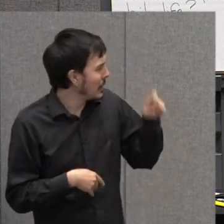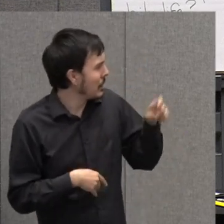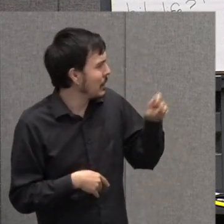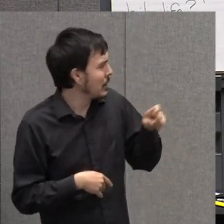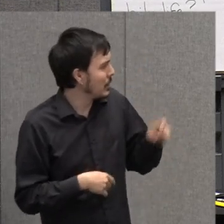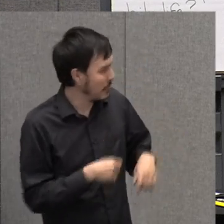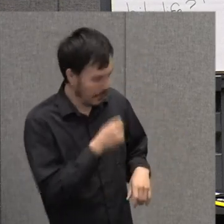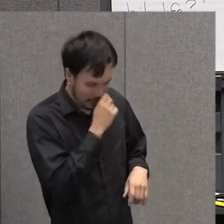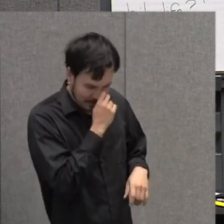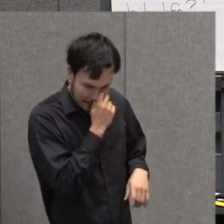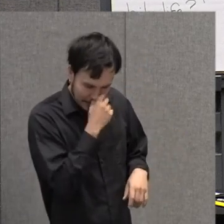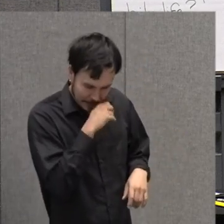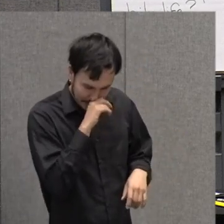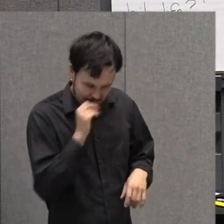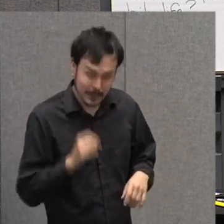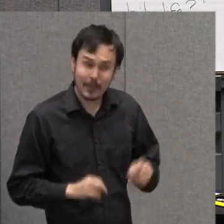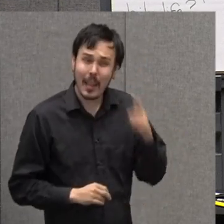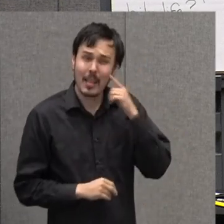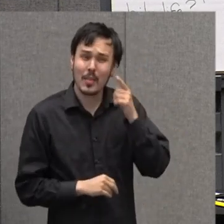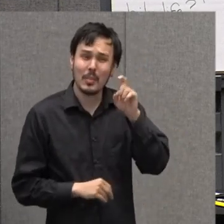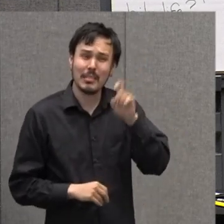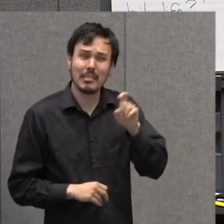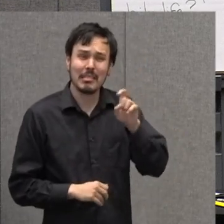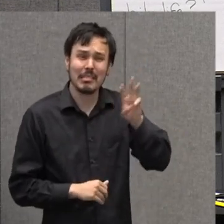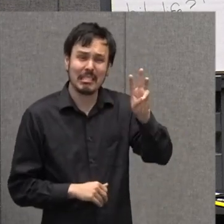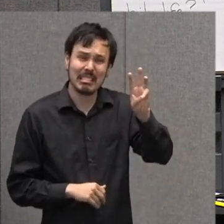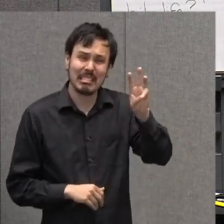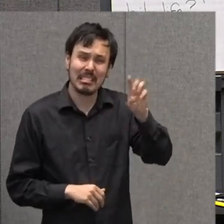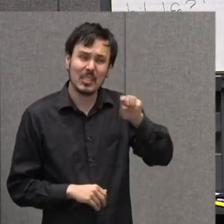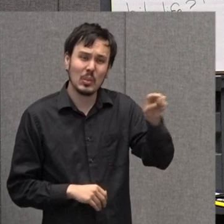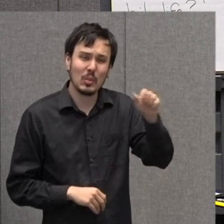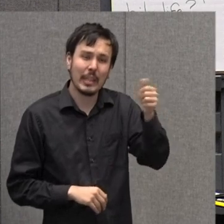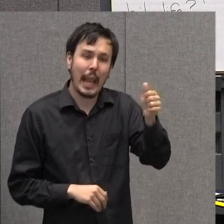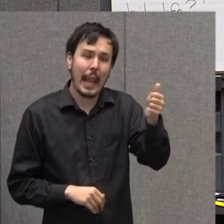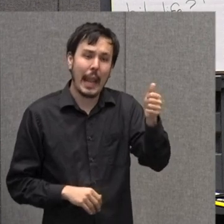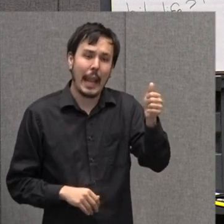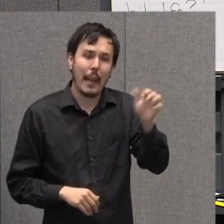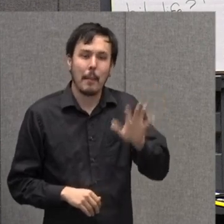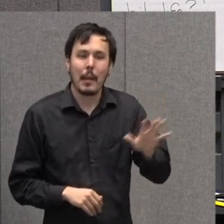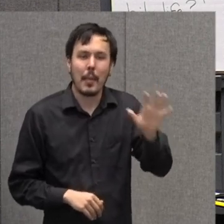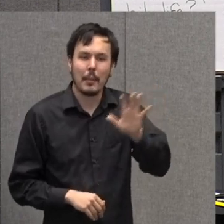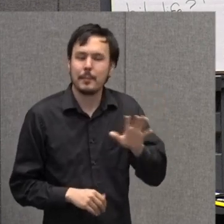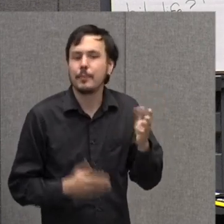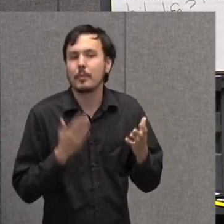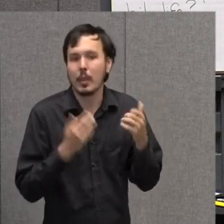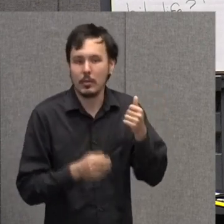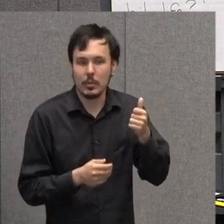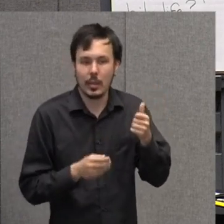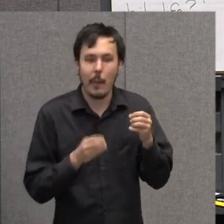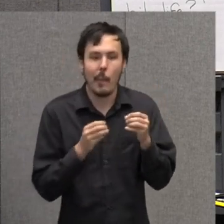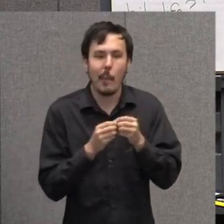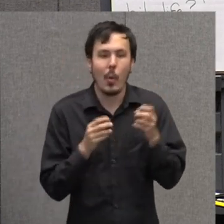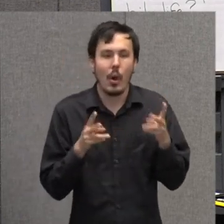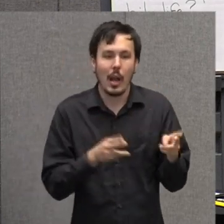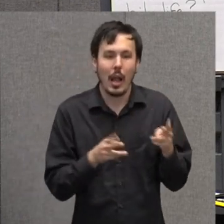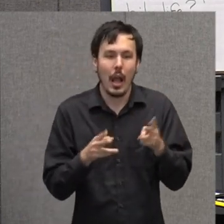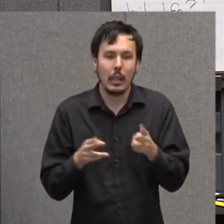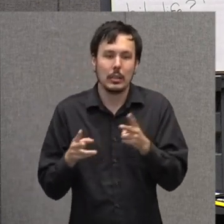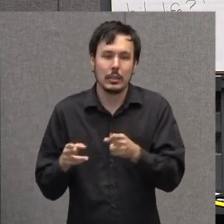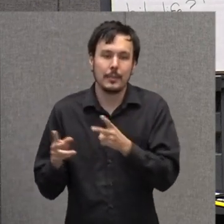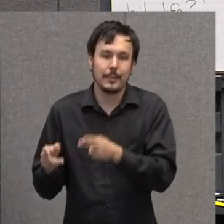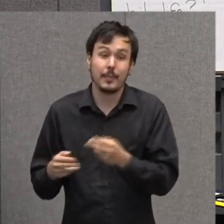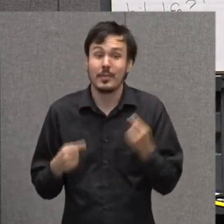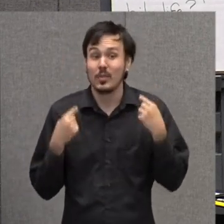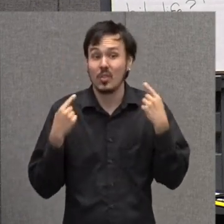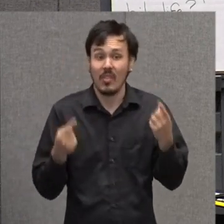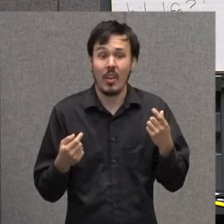you probably need about, I would say, maybe 6 to 10. Okay. So you might need to do a little bit of more cutting. So far,